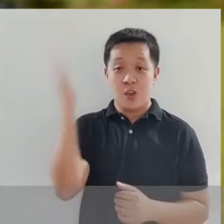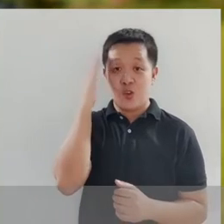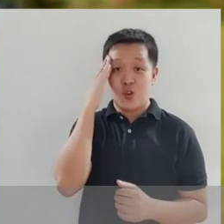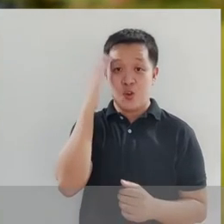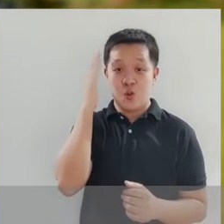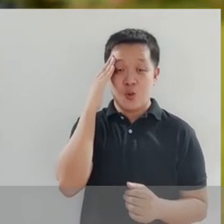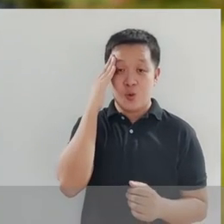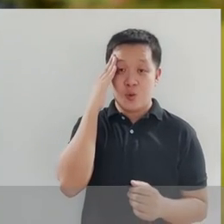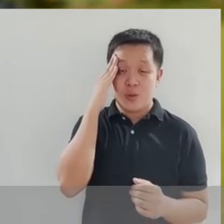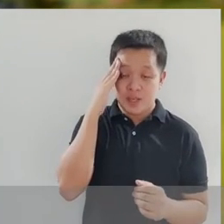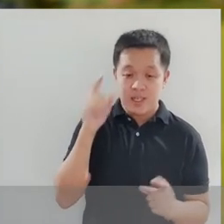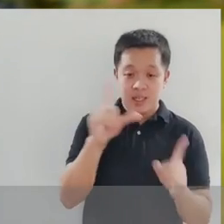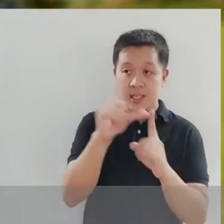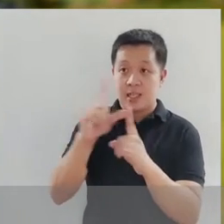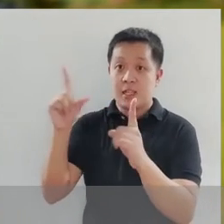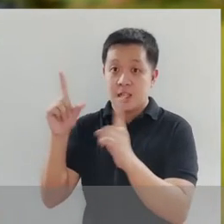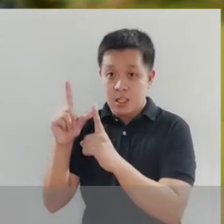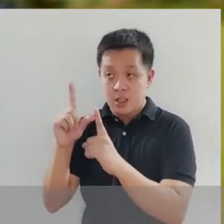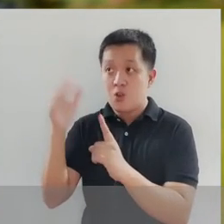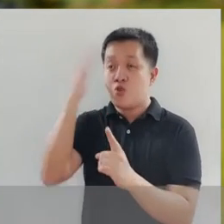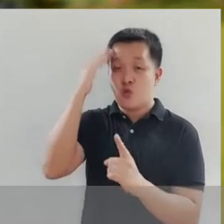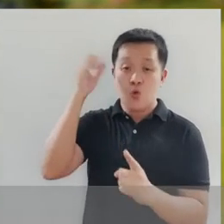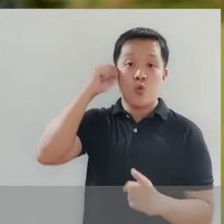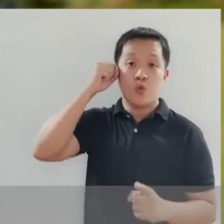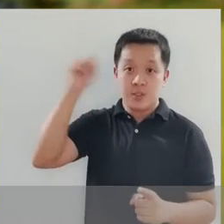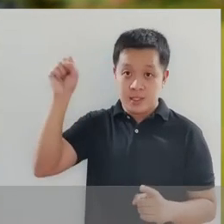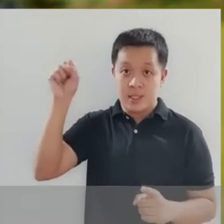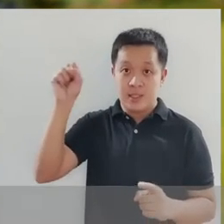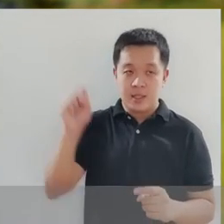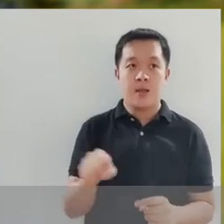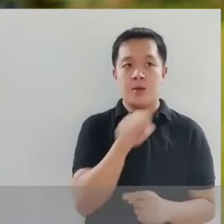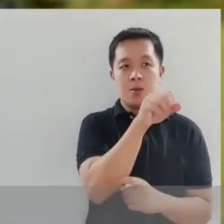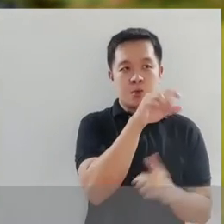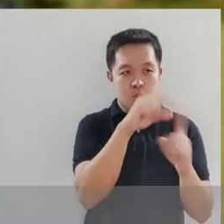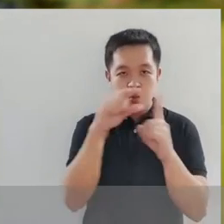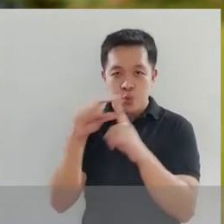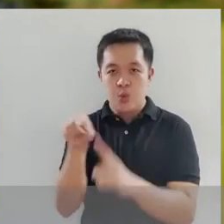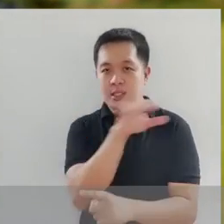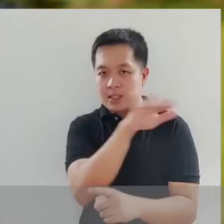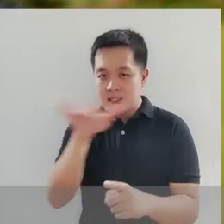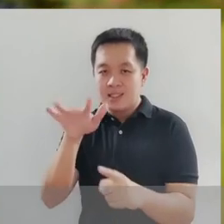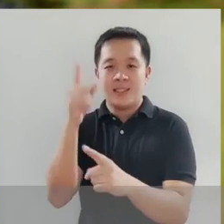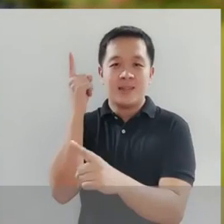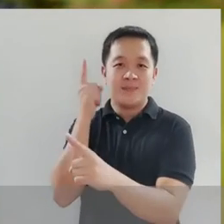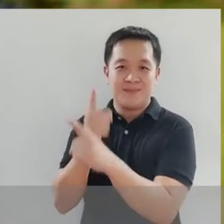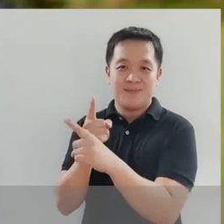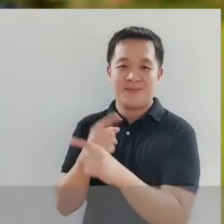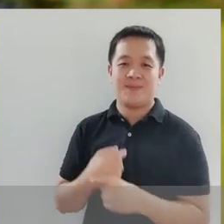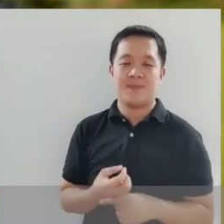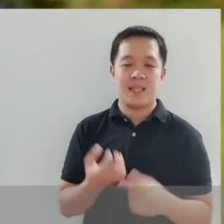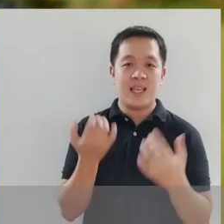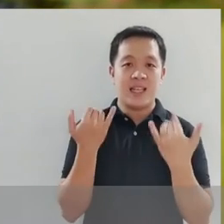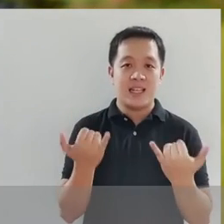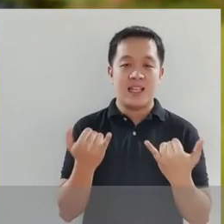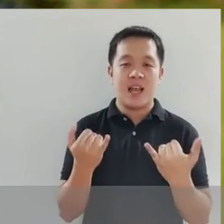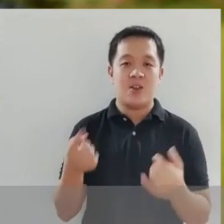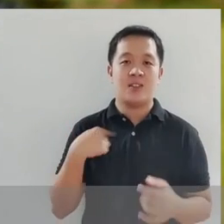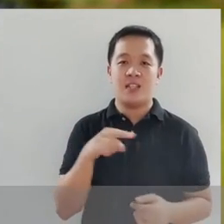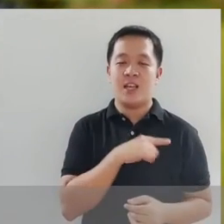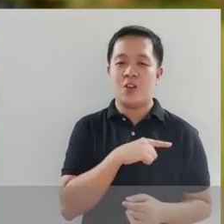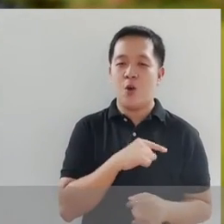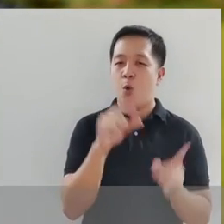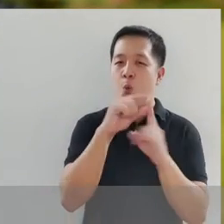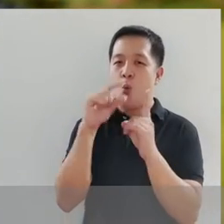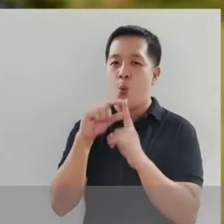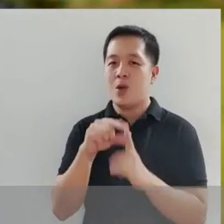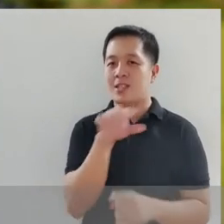Knowing the sounds of the letters very well can help you read and spell the words correctly. This time, let us